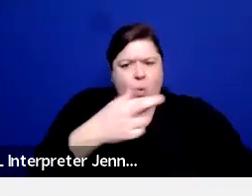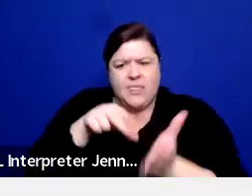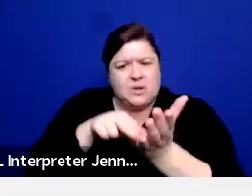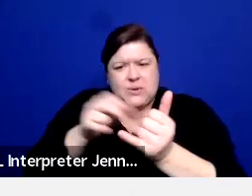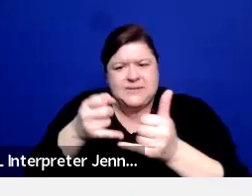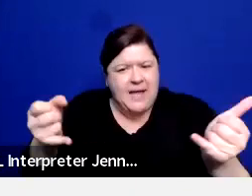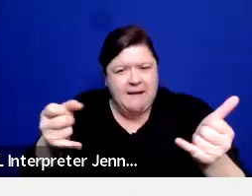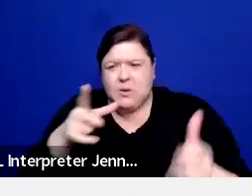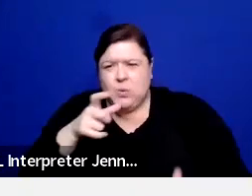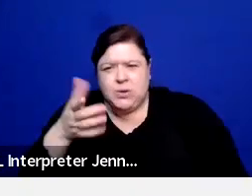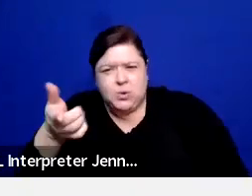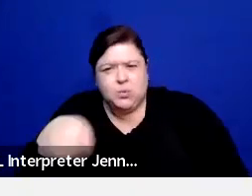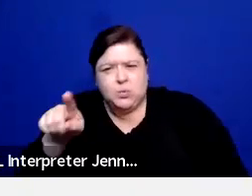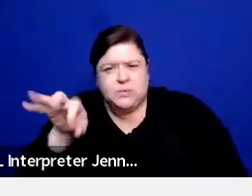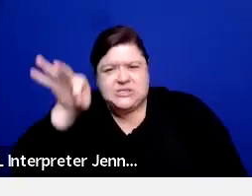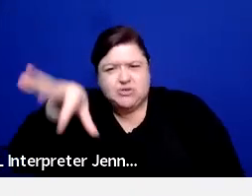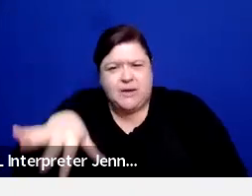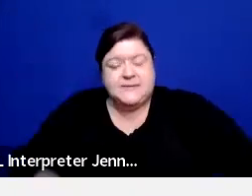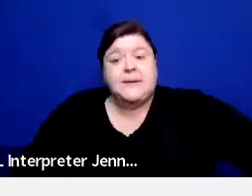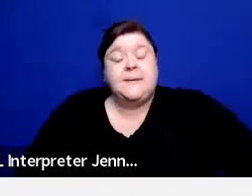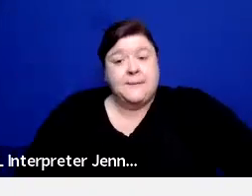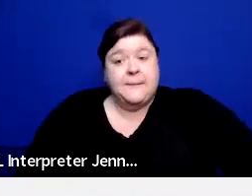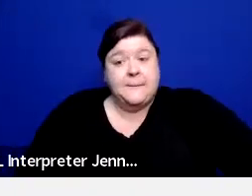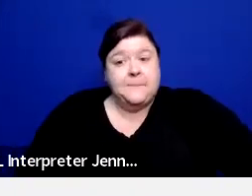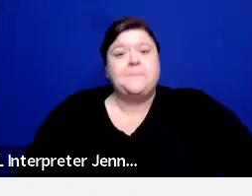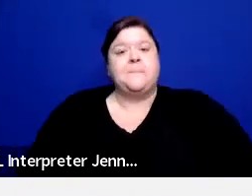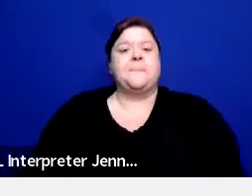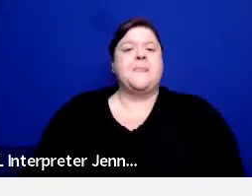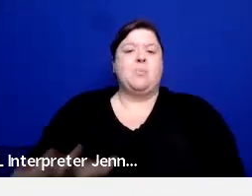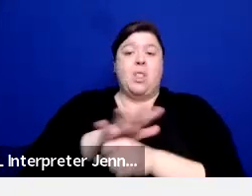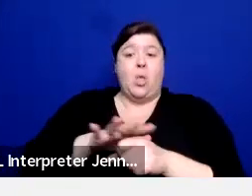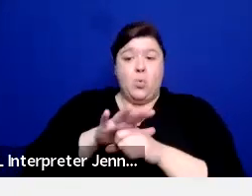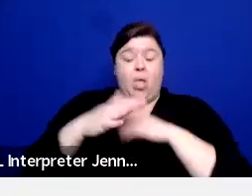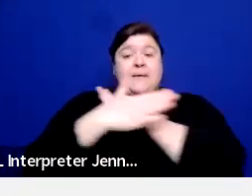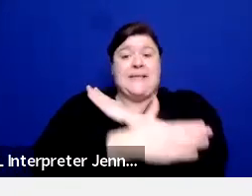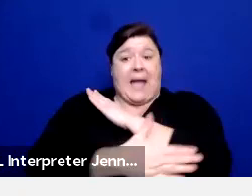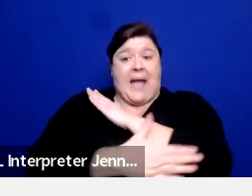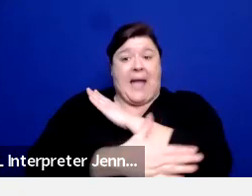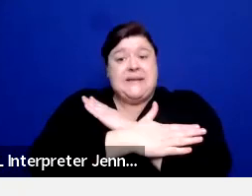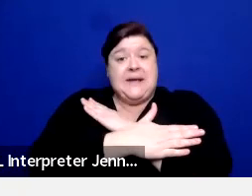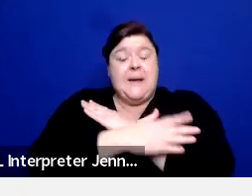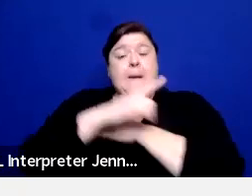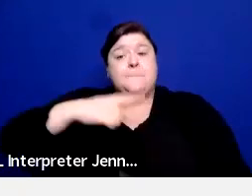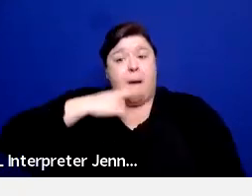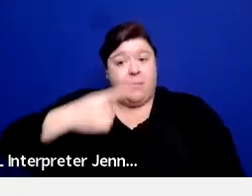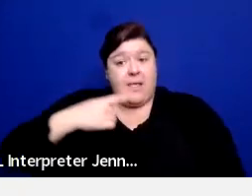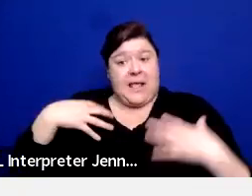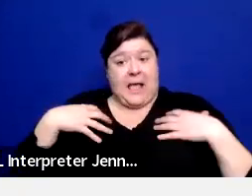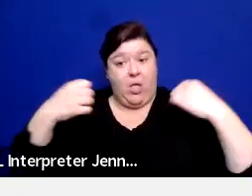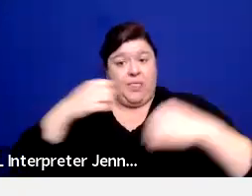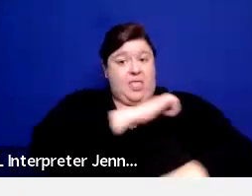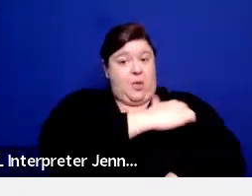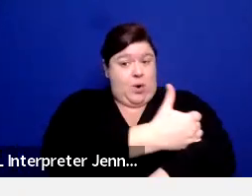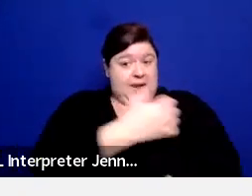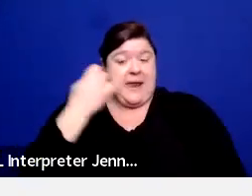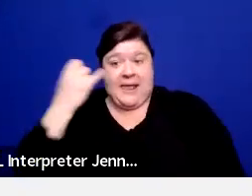suggest? That would be the local county public health authority. And if you